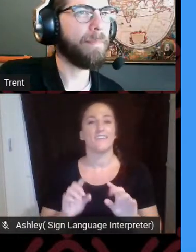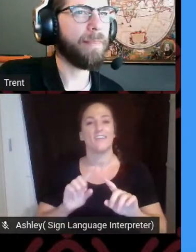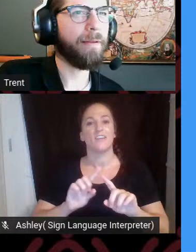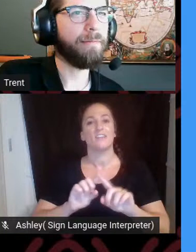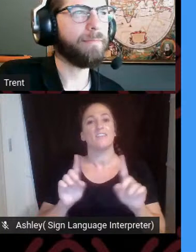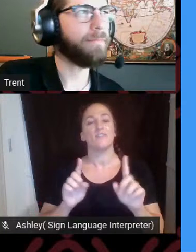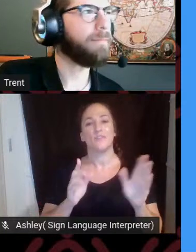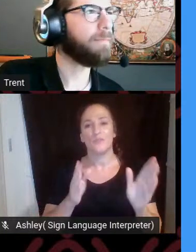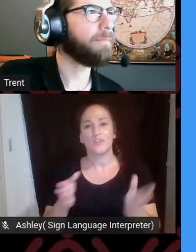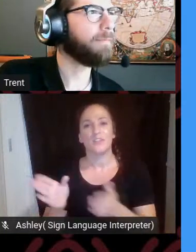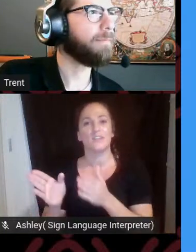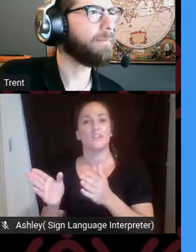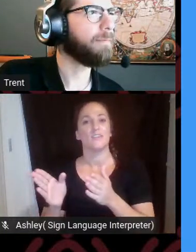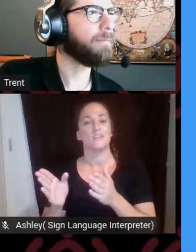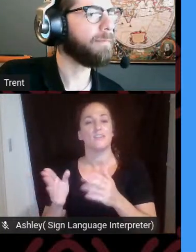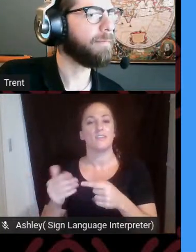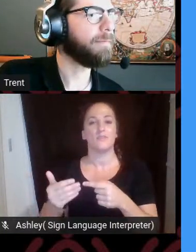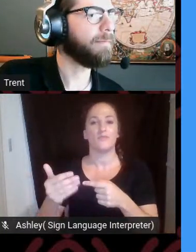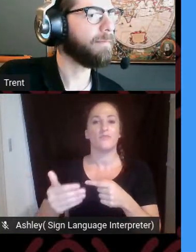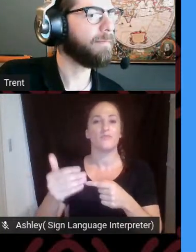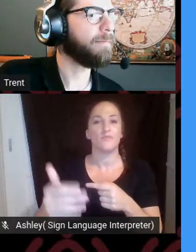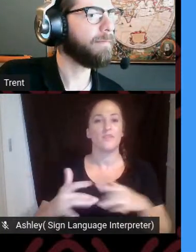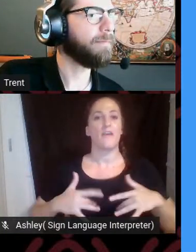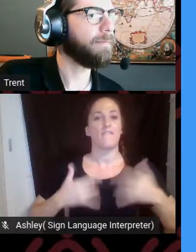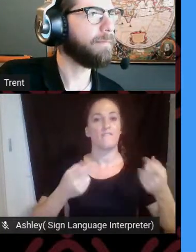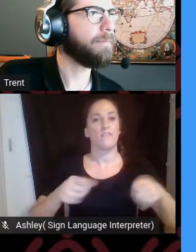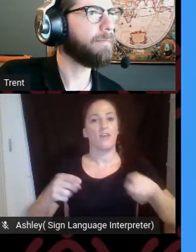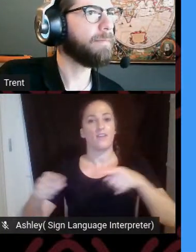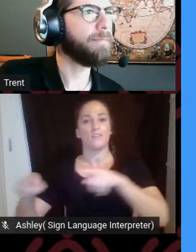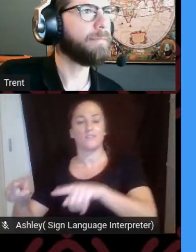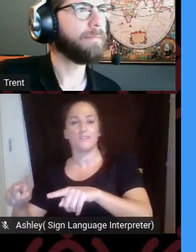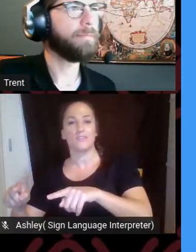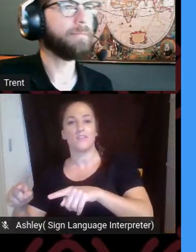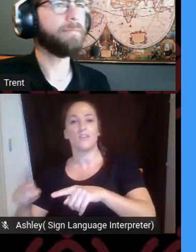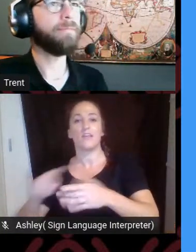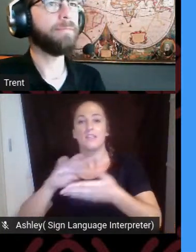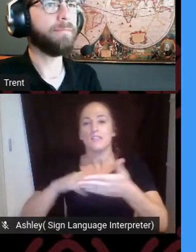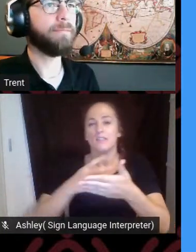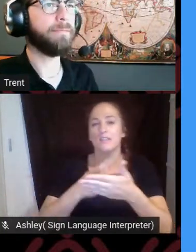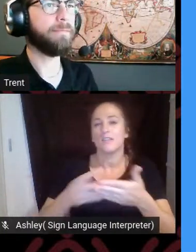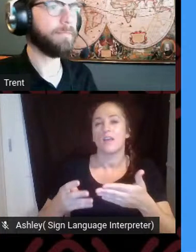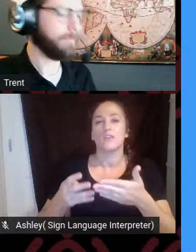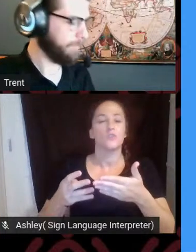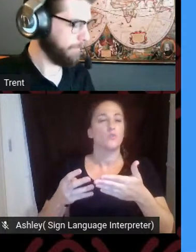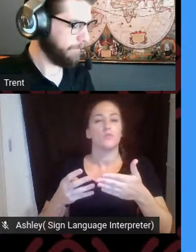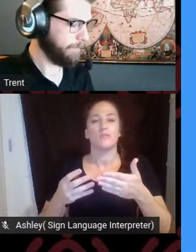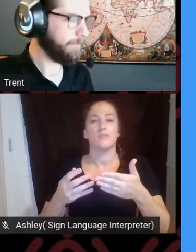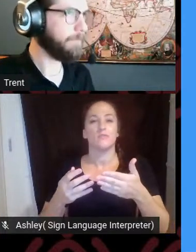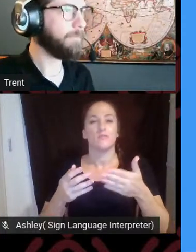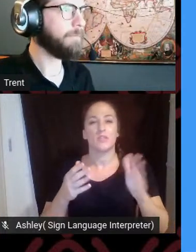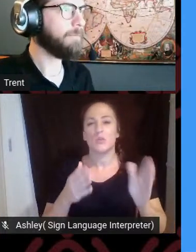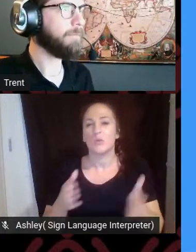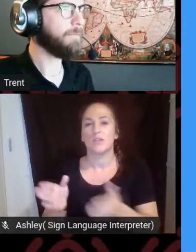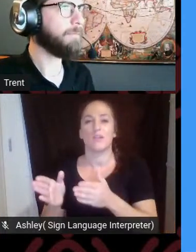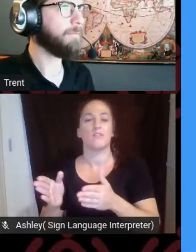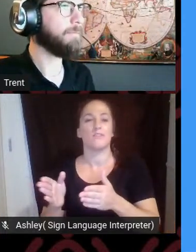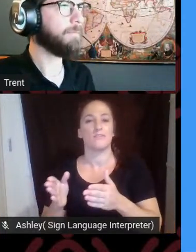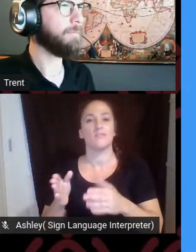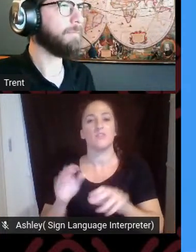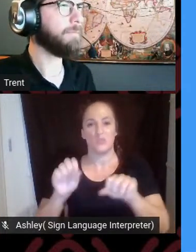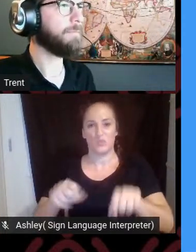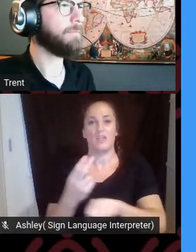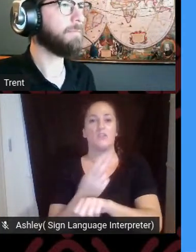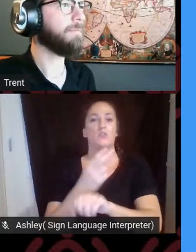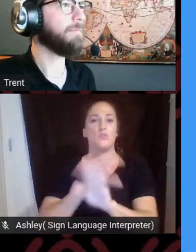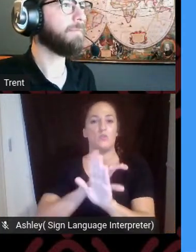organized, a way to plan events, to keep your schedule tight, is by using your calendar inside of G Suite. The great